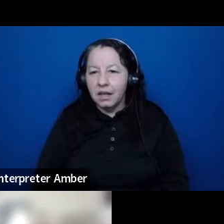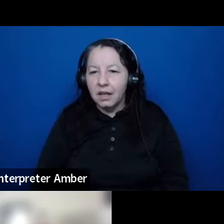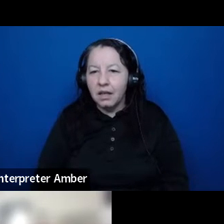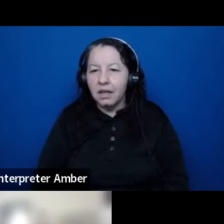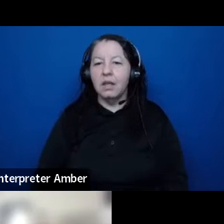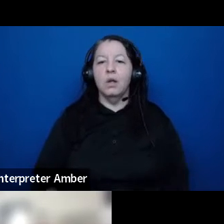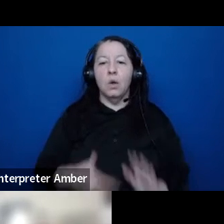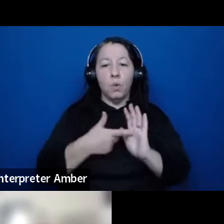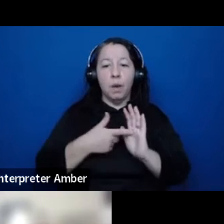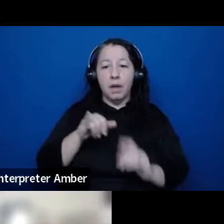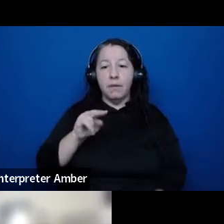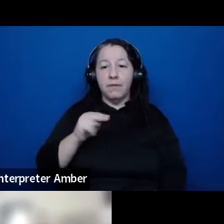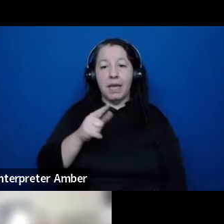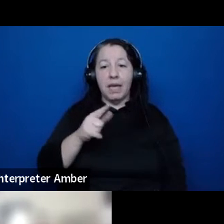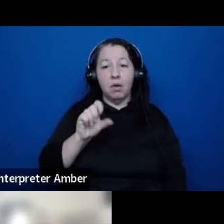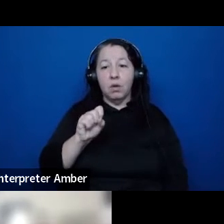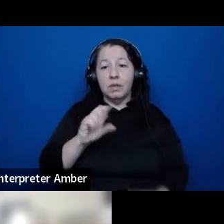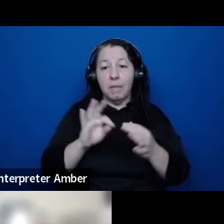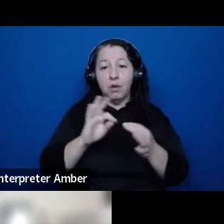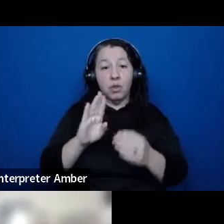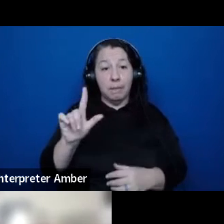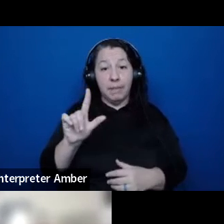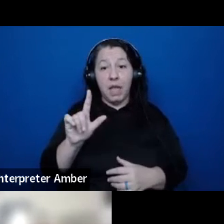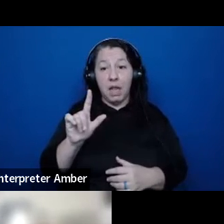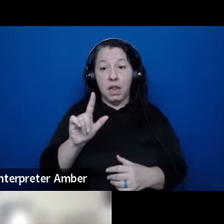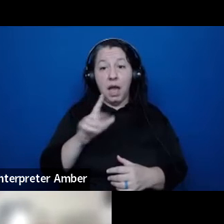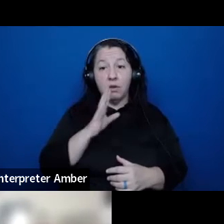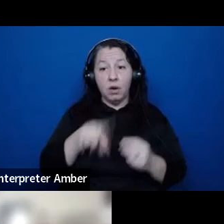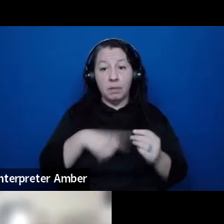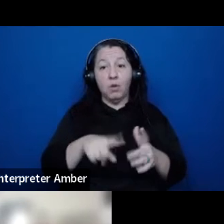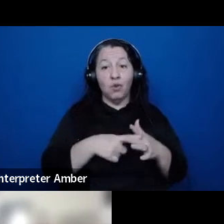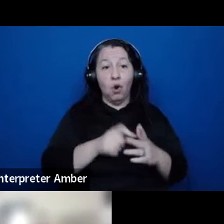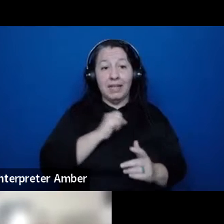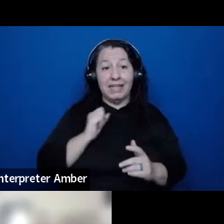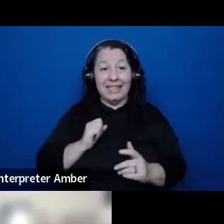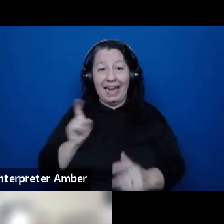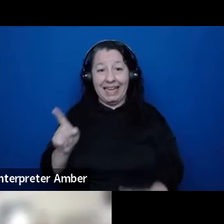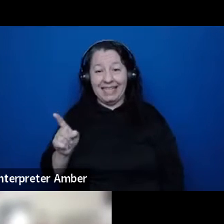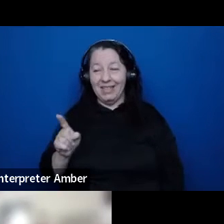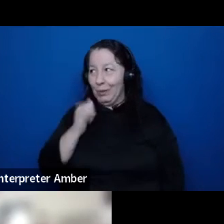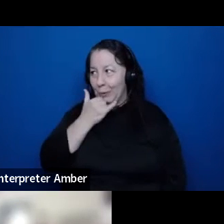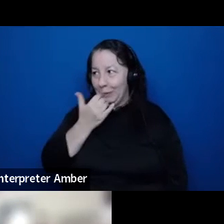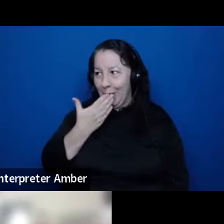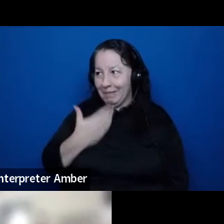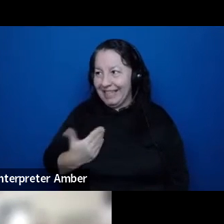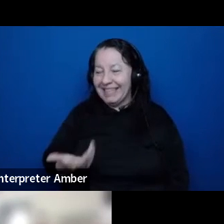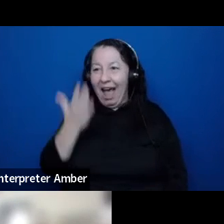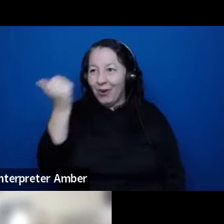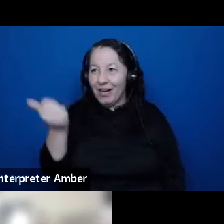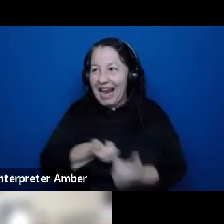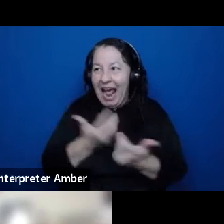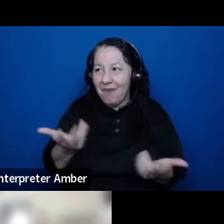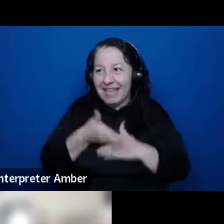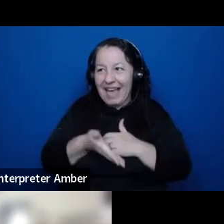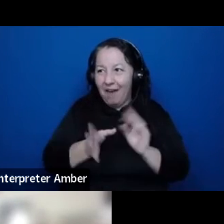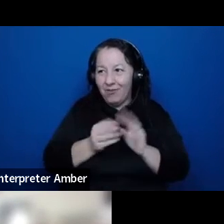Representative Ingalls mentioned that the bill I was talking about actually started in the Senate. Oops. See, I forget everything after